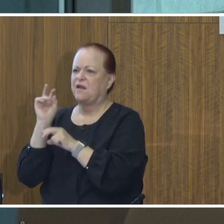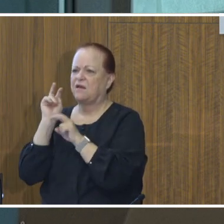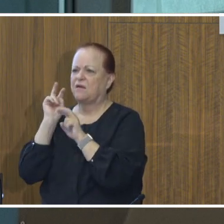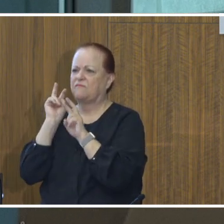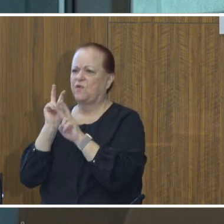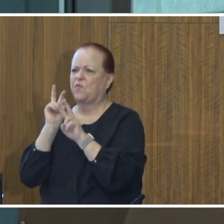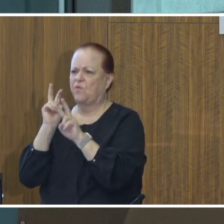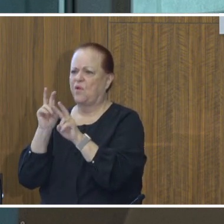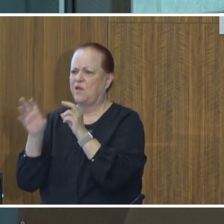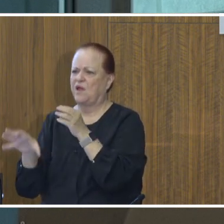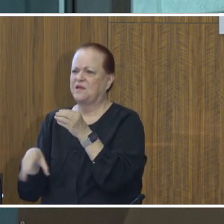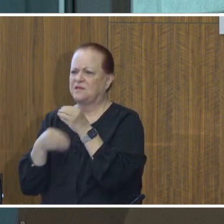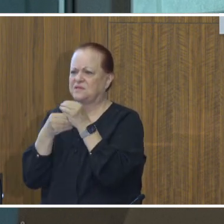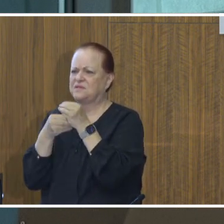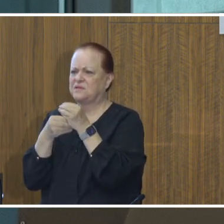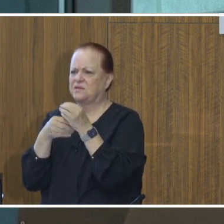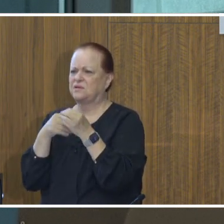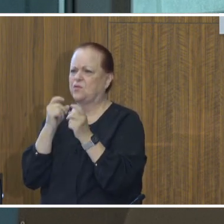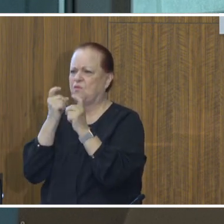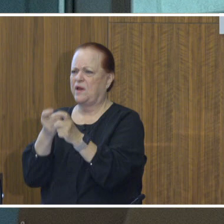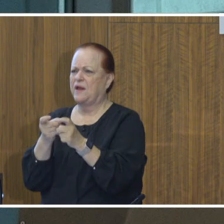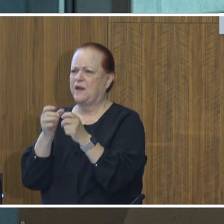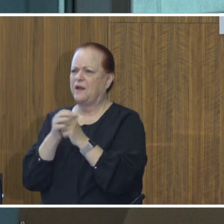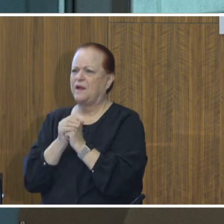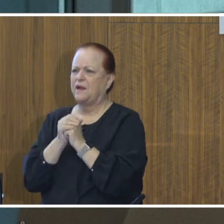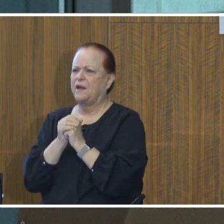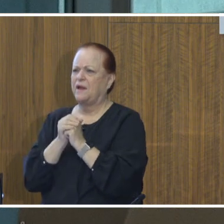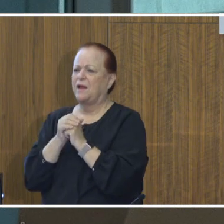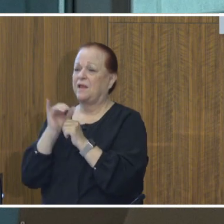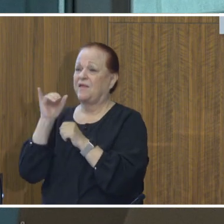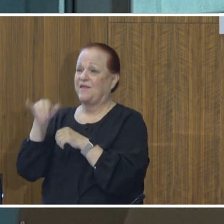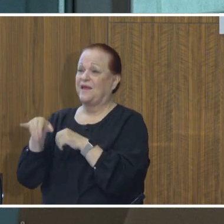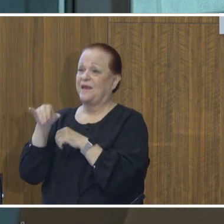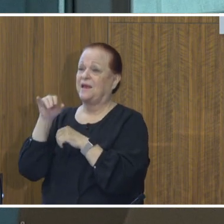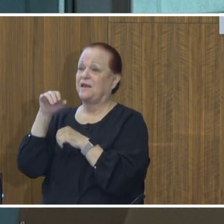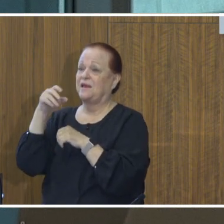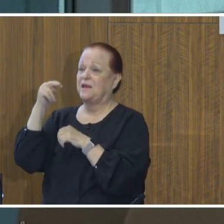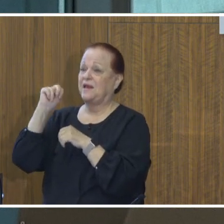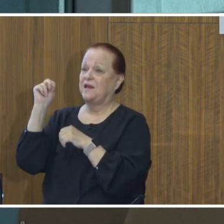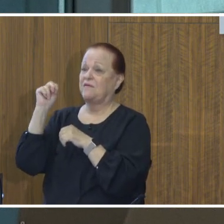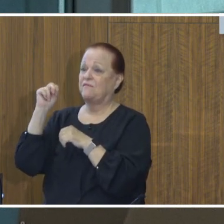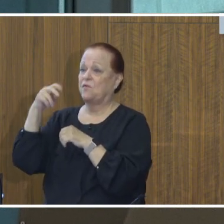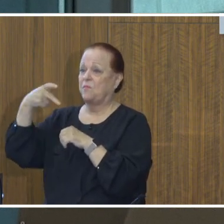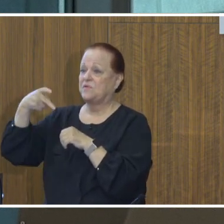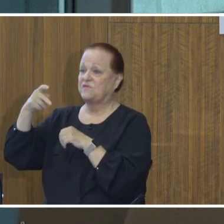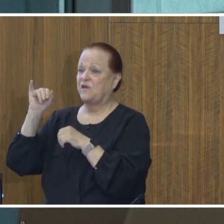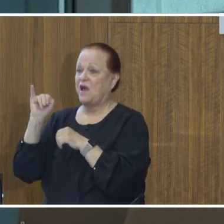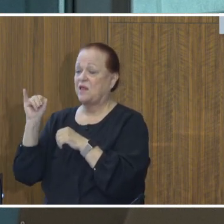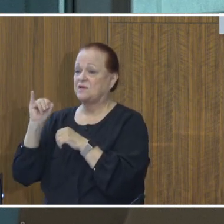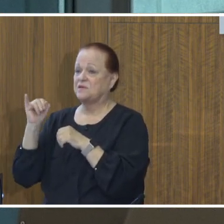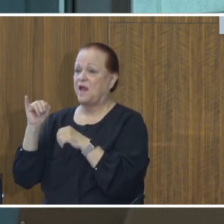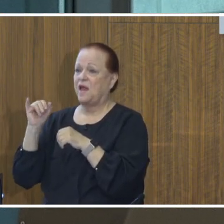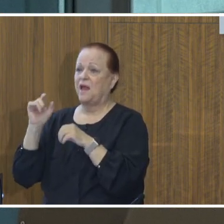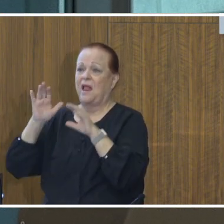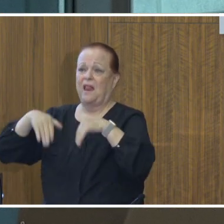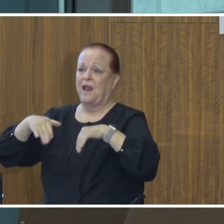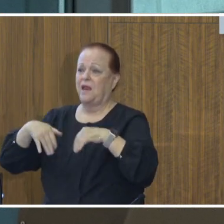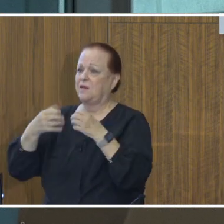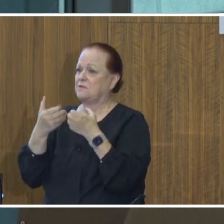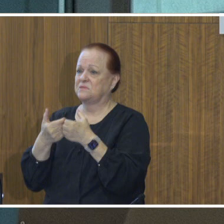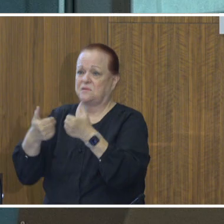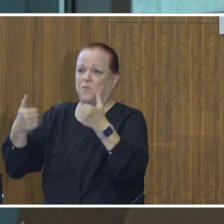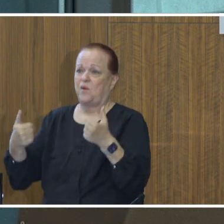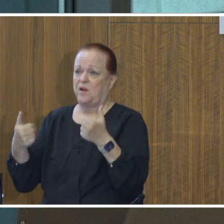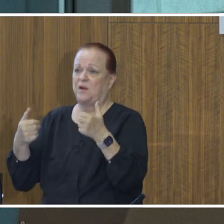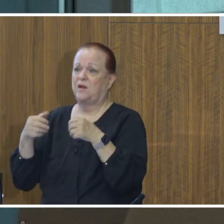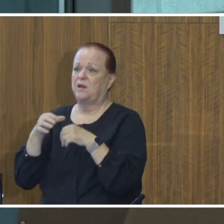Grants. Native Hawaiian Pacific Islander data has yet to be desegregated for many service-providing agencies,